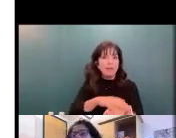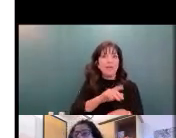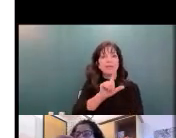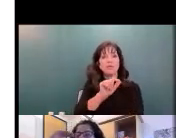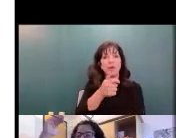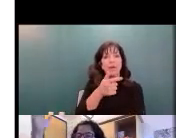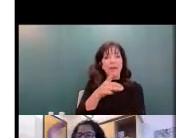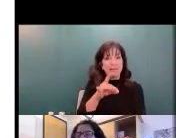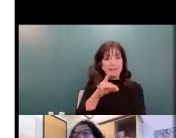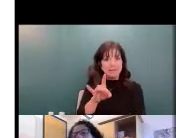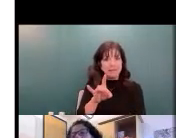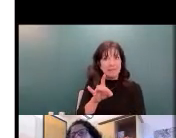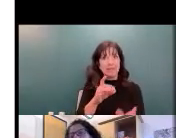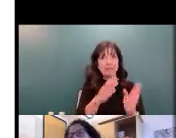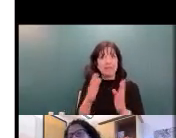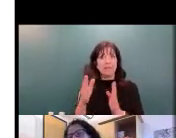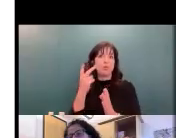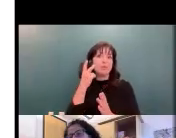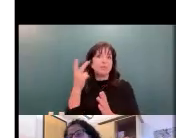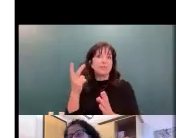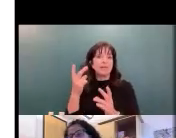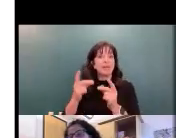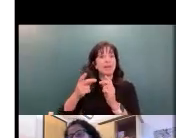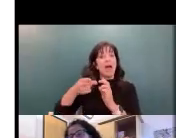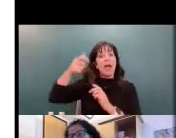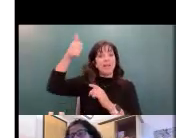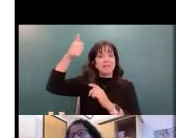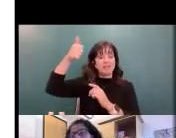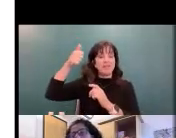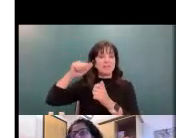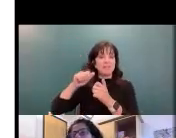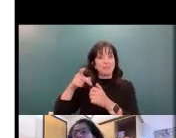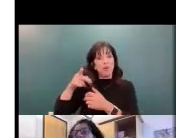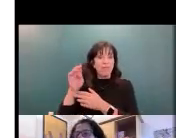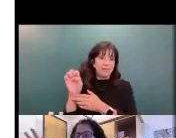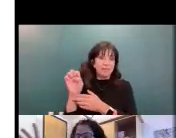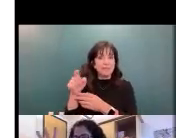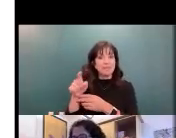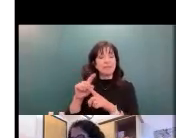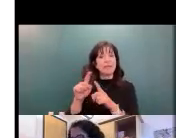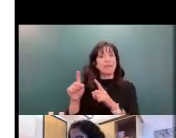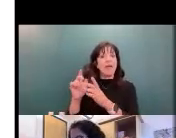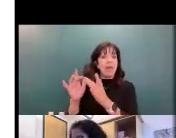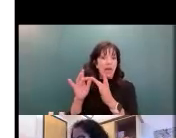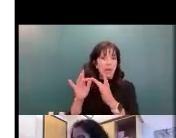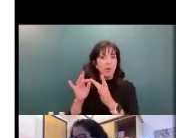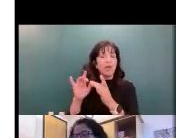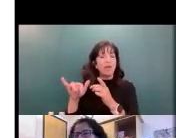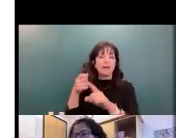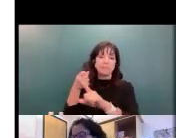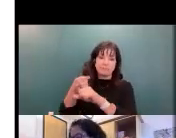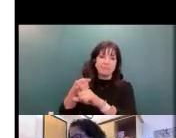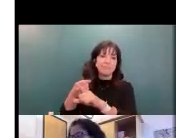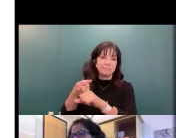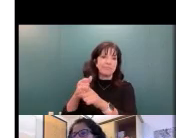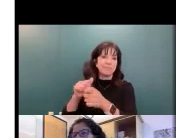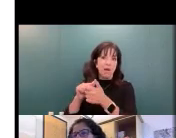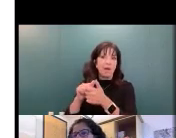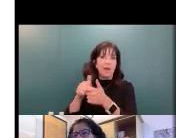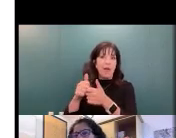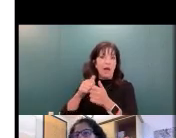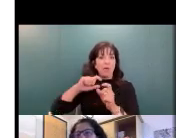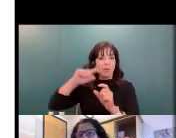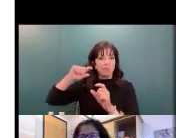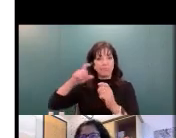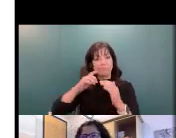2018. You'll see shortly, have the highest prevalence in the network, and that has had an impact on our prevalence estimates